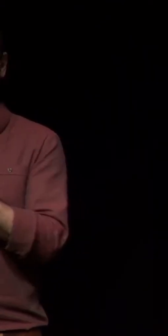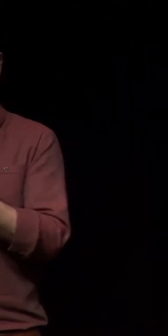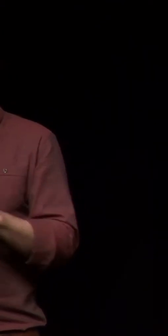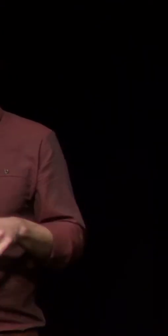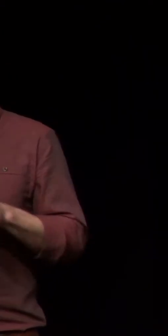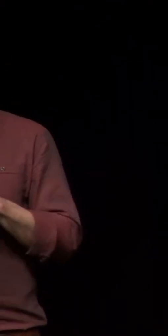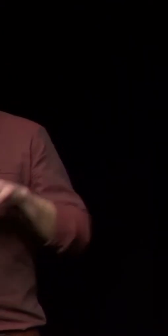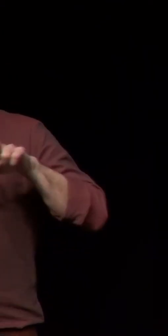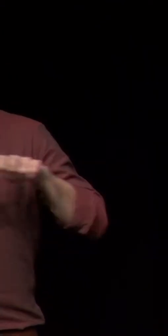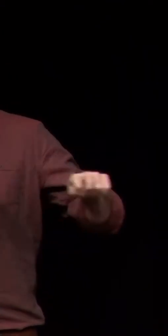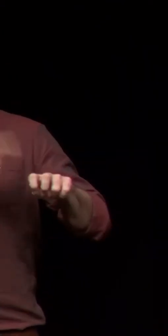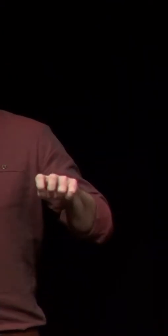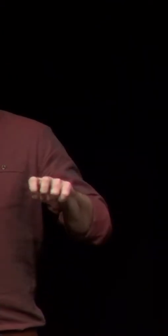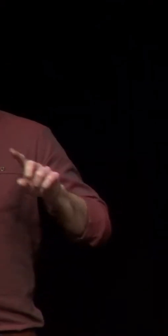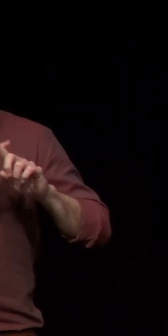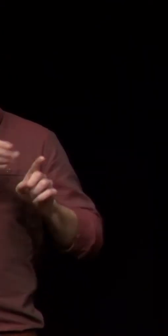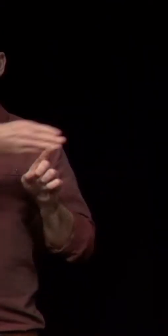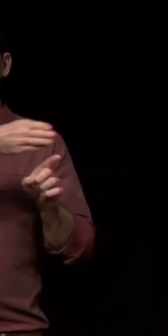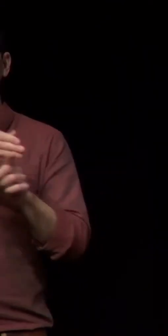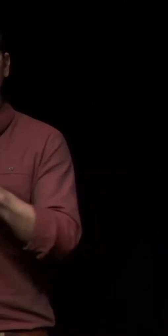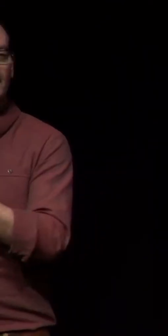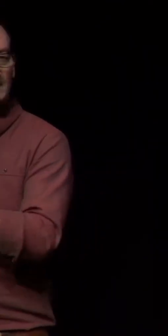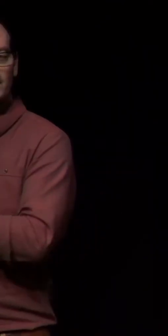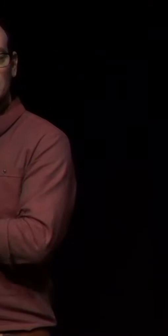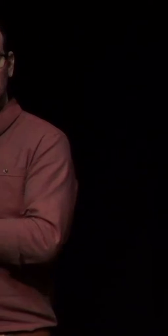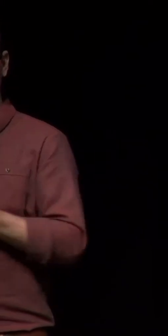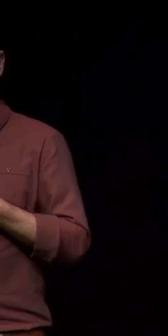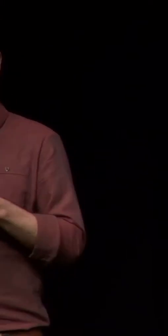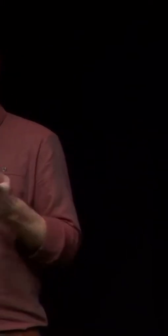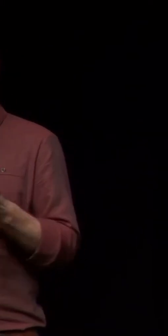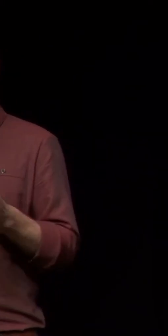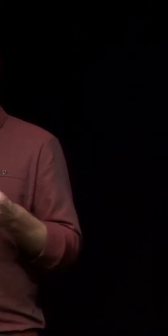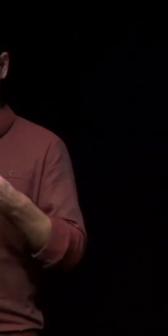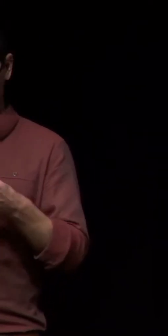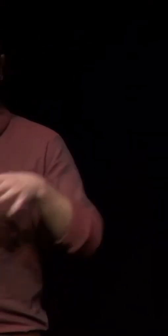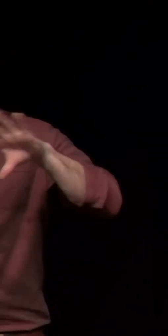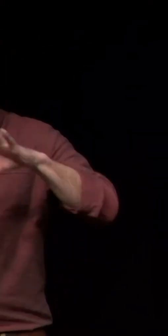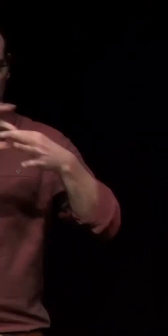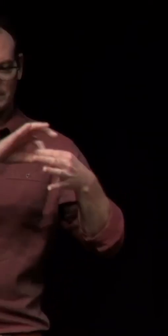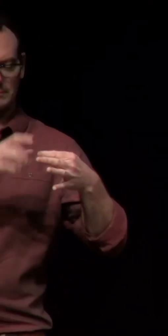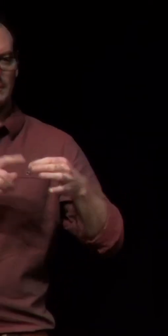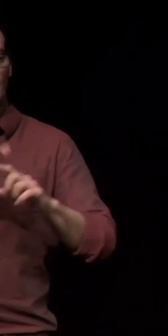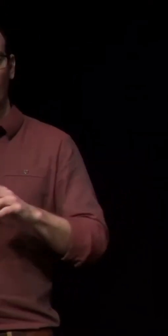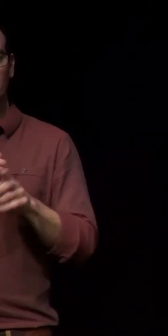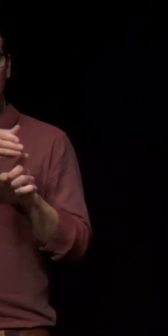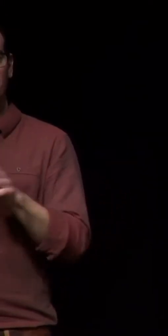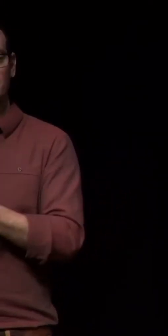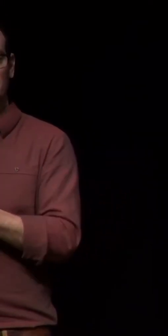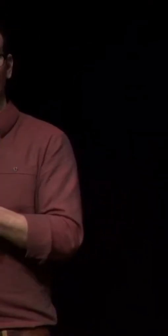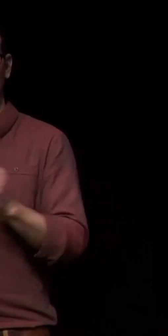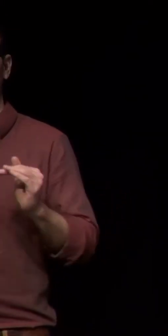sectors, and it's how to scale across sectors and up as well in the country.